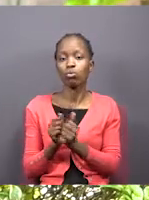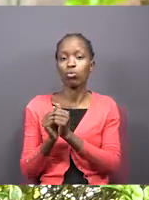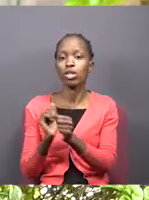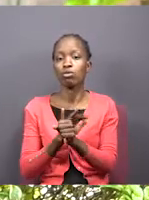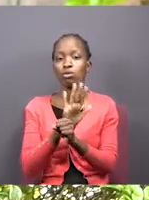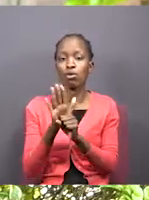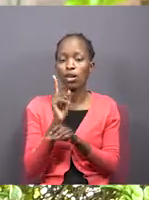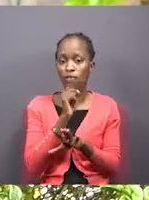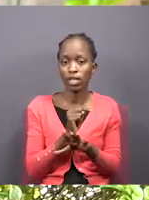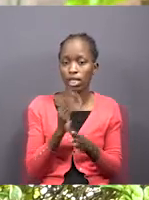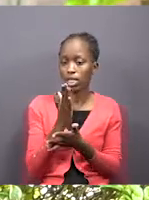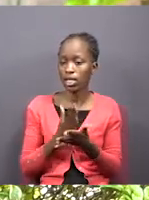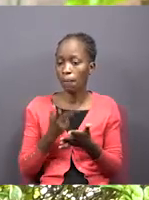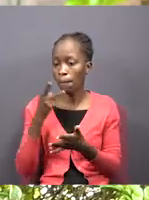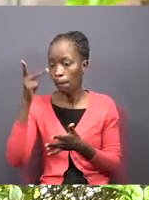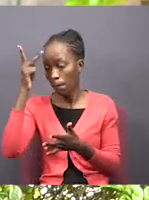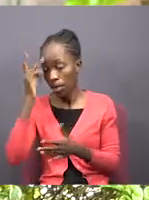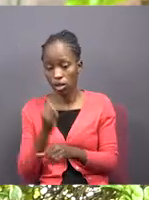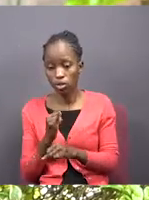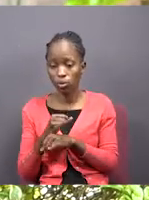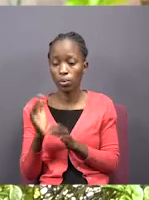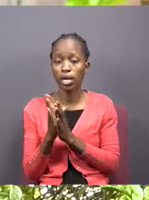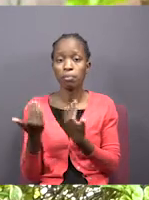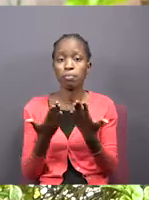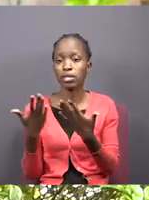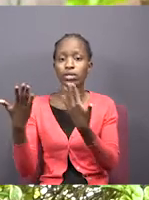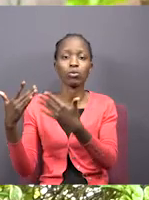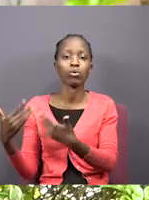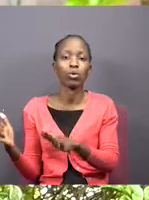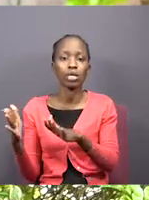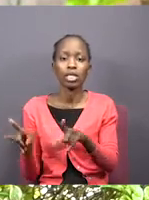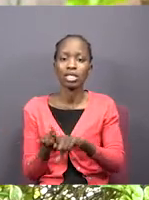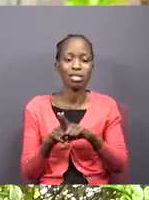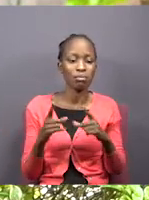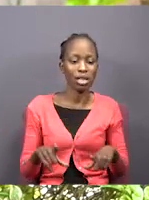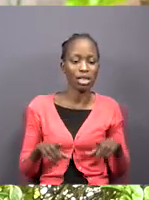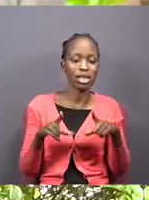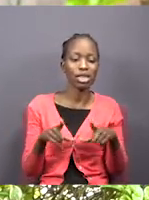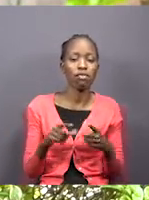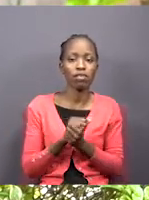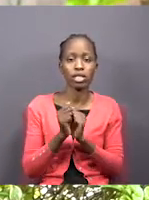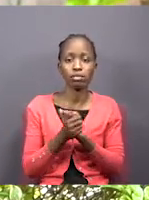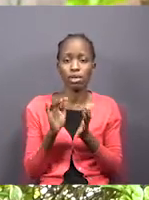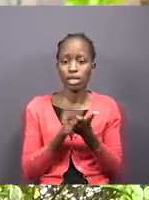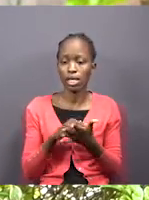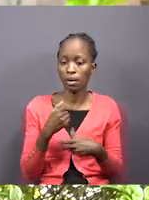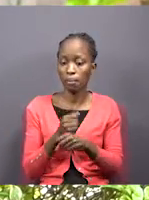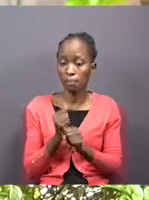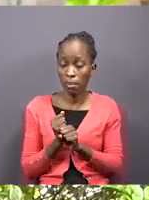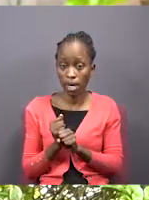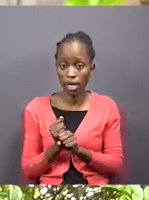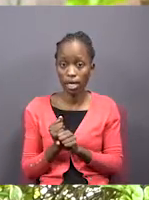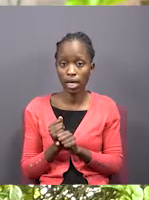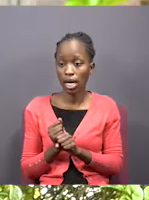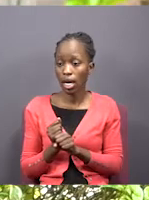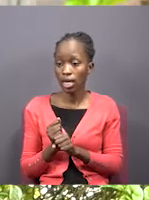COVID-19. Some of our parents have lost their jobs and businesses. The lifestyle has changed, which made us to relocate